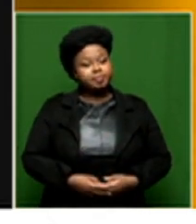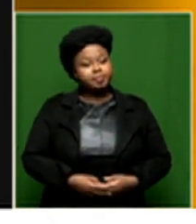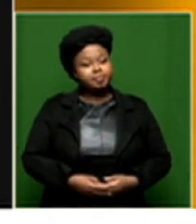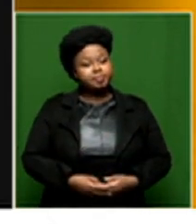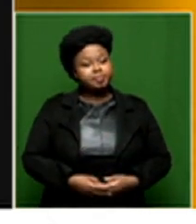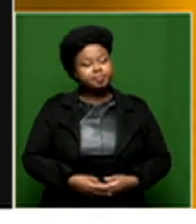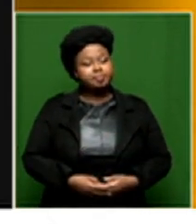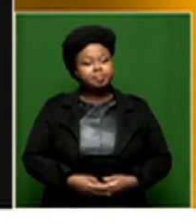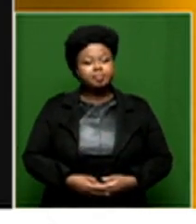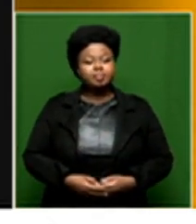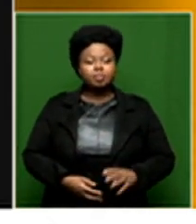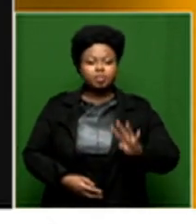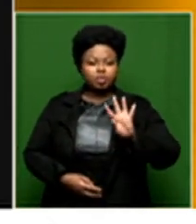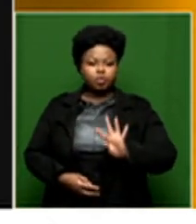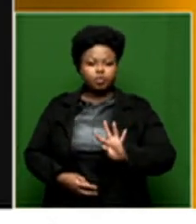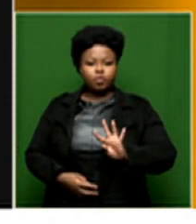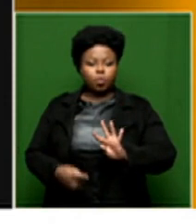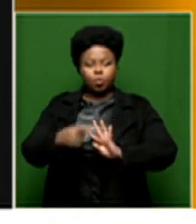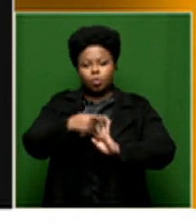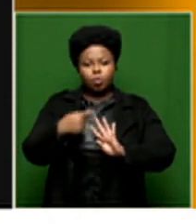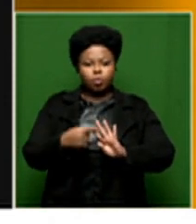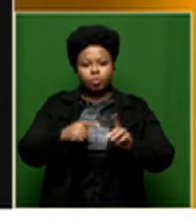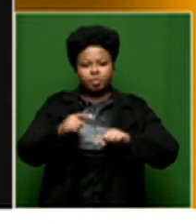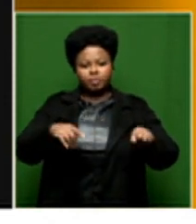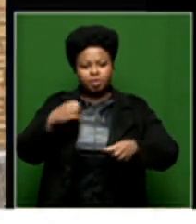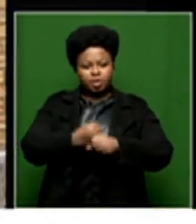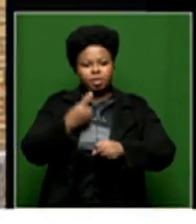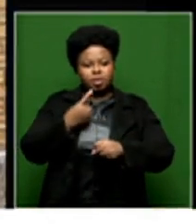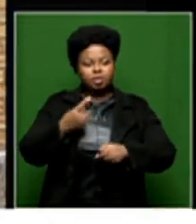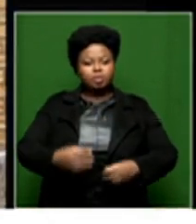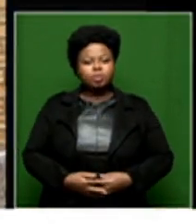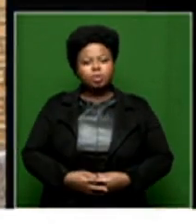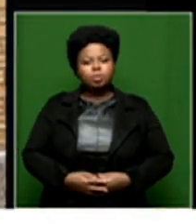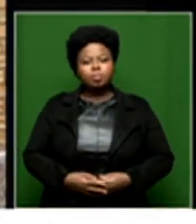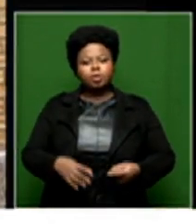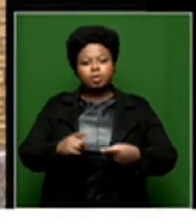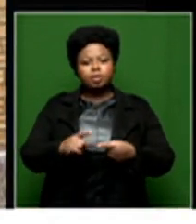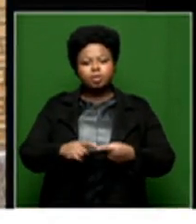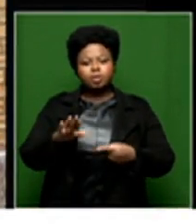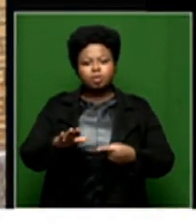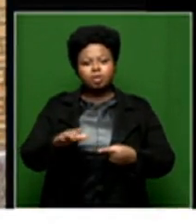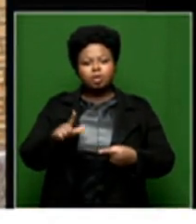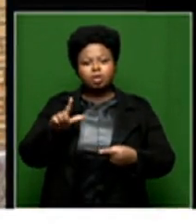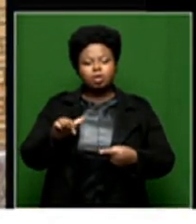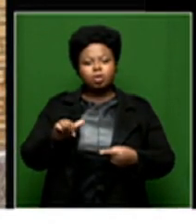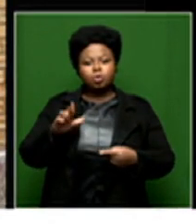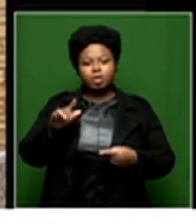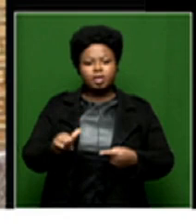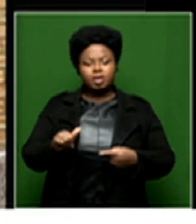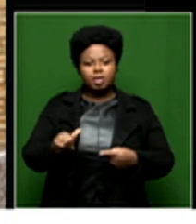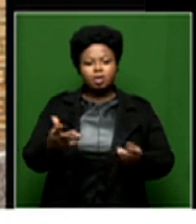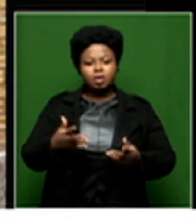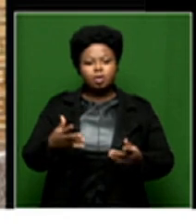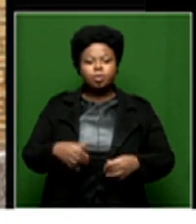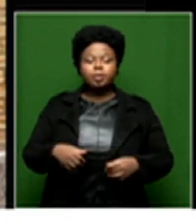Okay, so we have 4 different outlets throughout Gauteng. Our first outlet is Lonely Hearts Club in